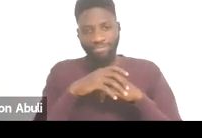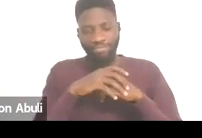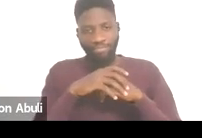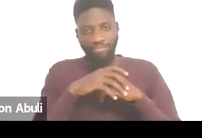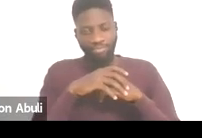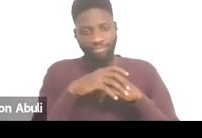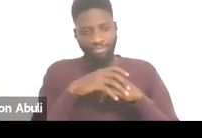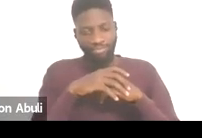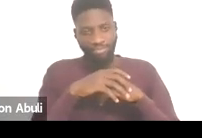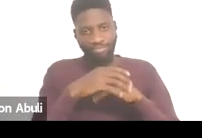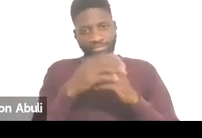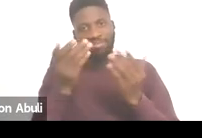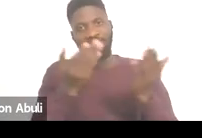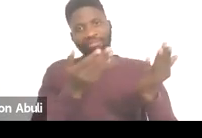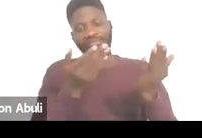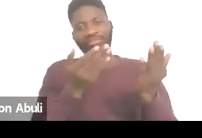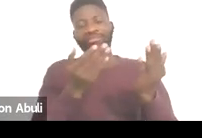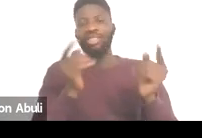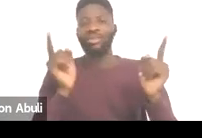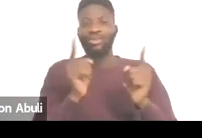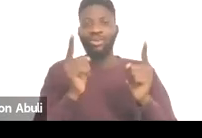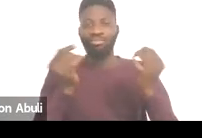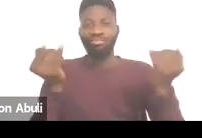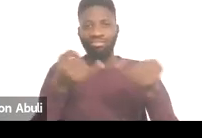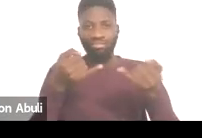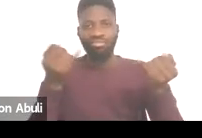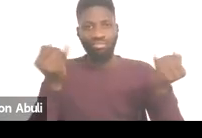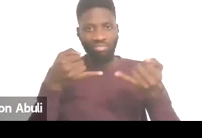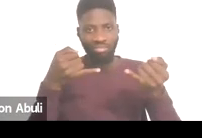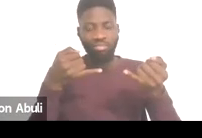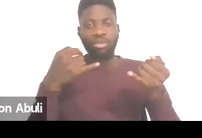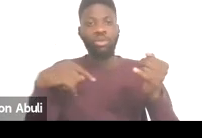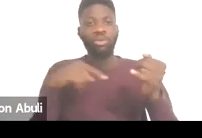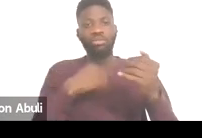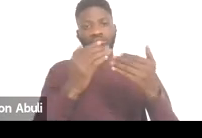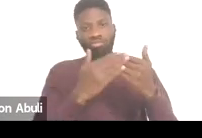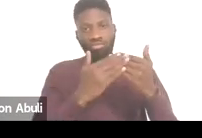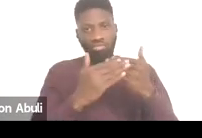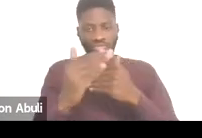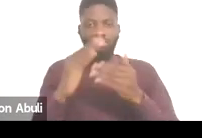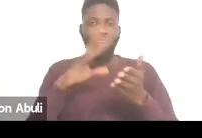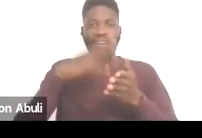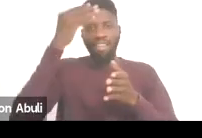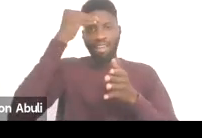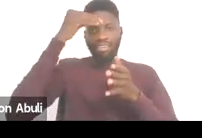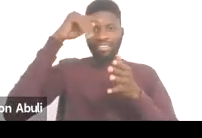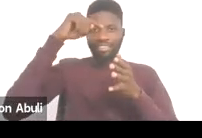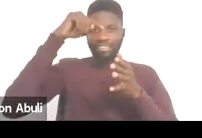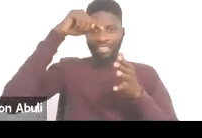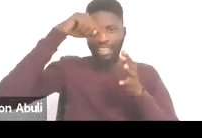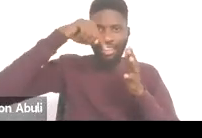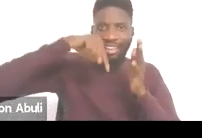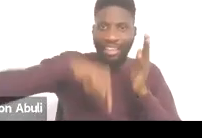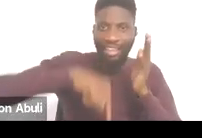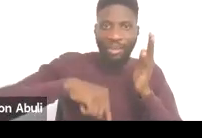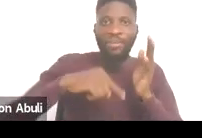basically, that is just a brief introduction of what we are going to be looking at, what you should be